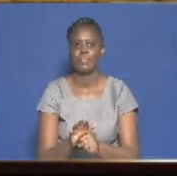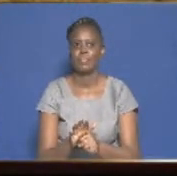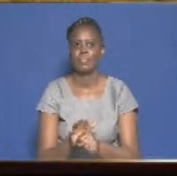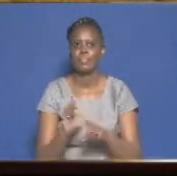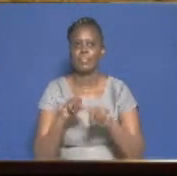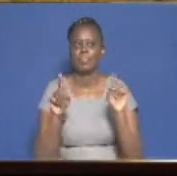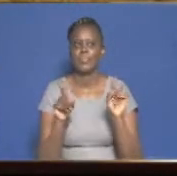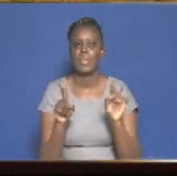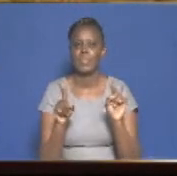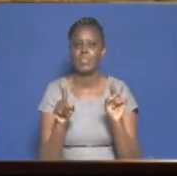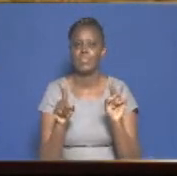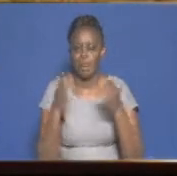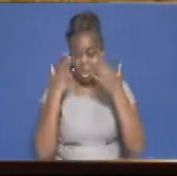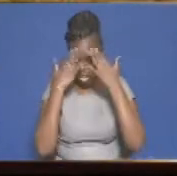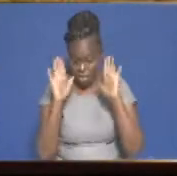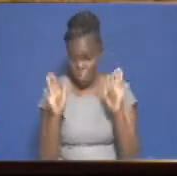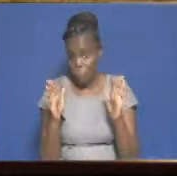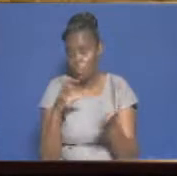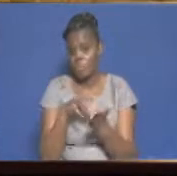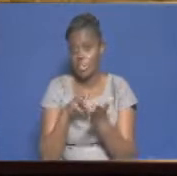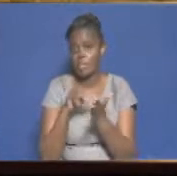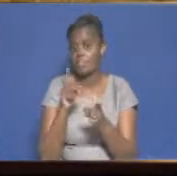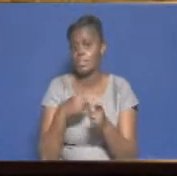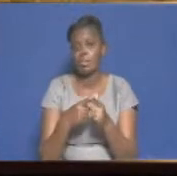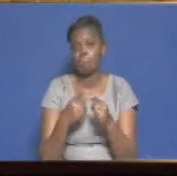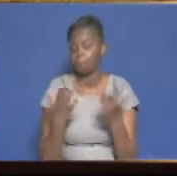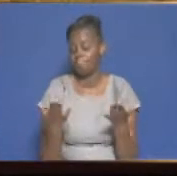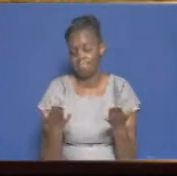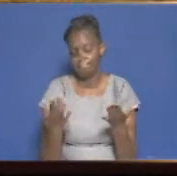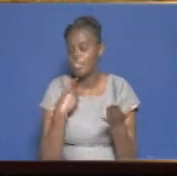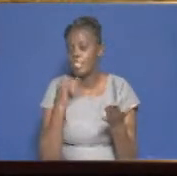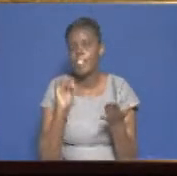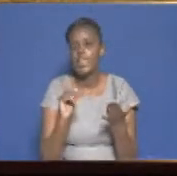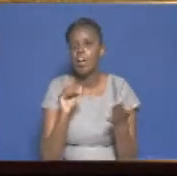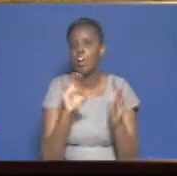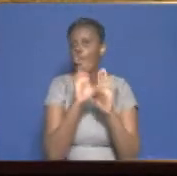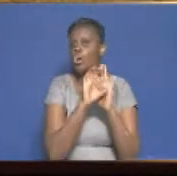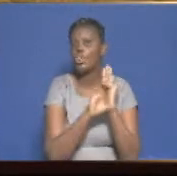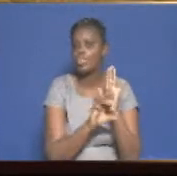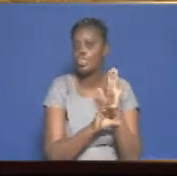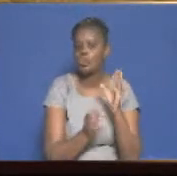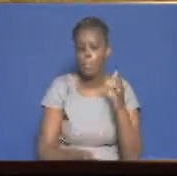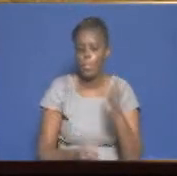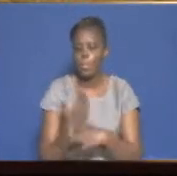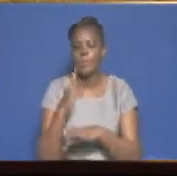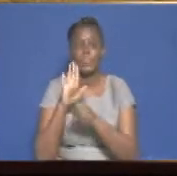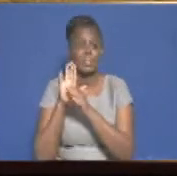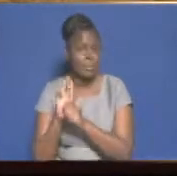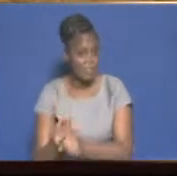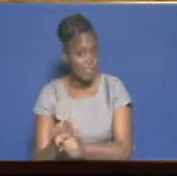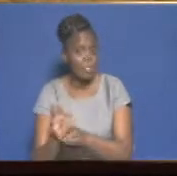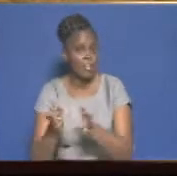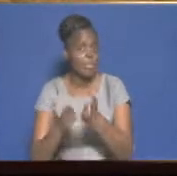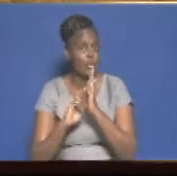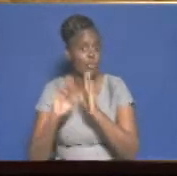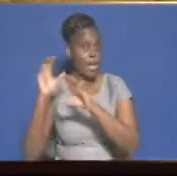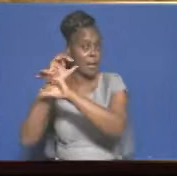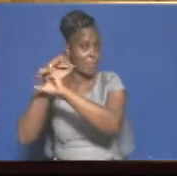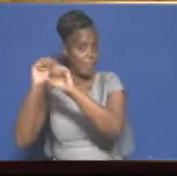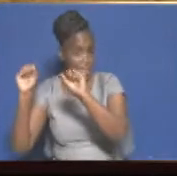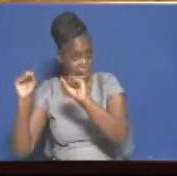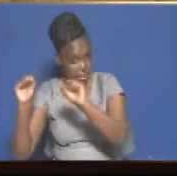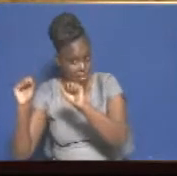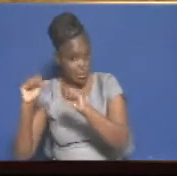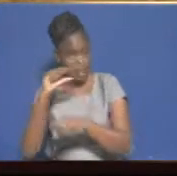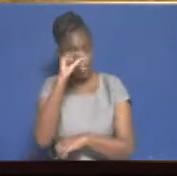But I don't know, in that case then, is it to say that the Constitution has created discrimination in requiring presidents